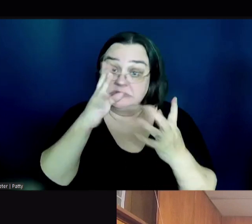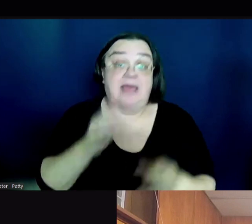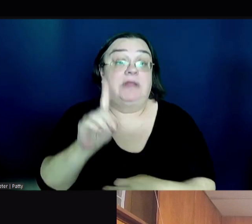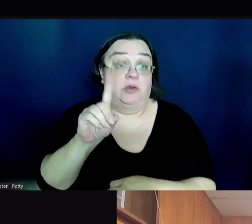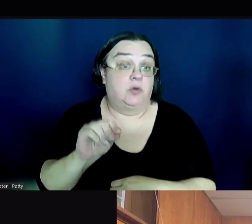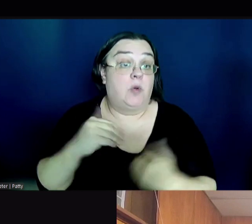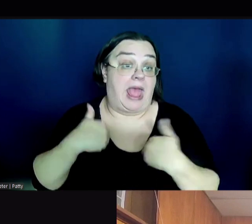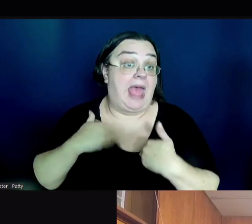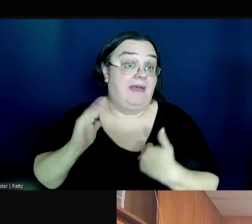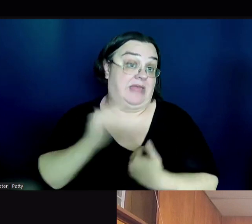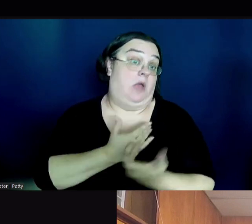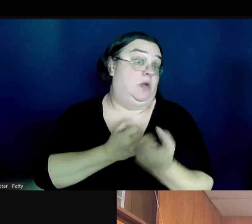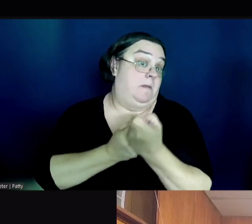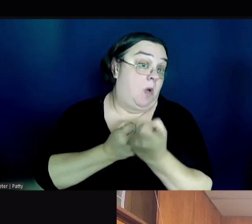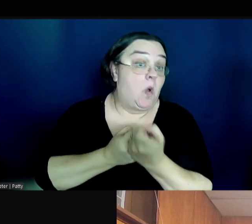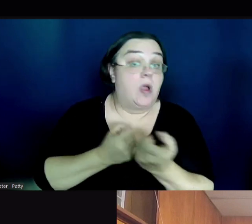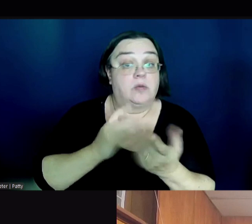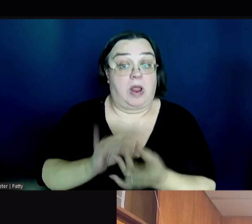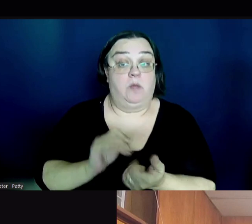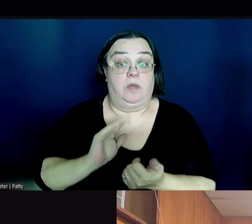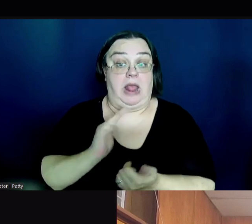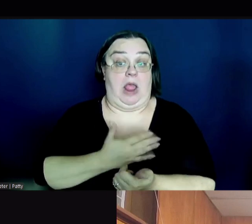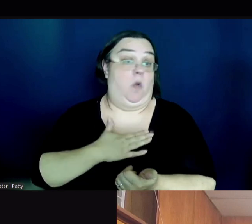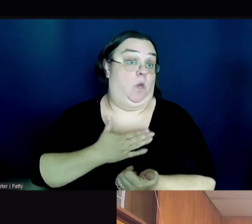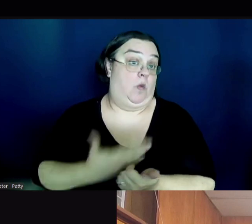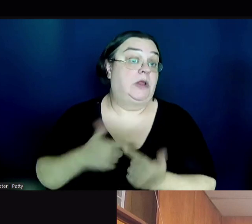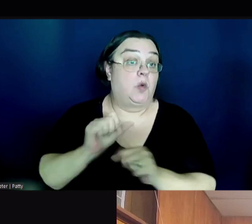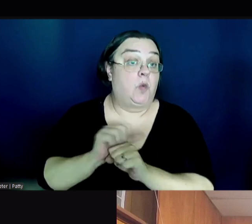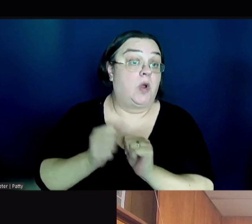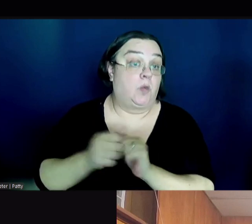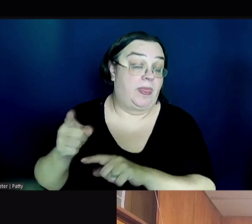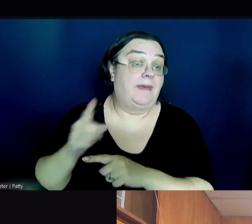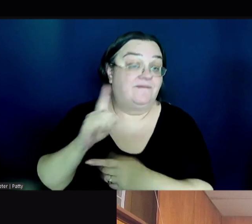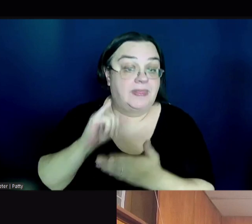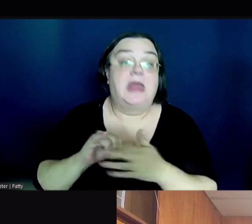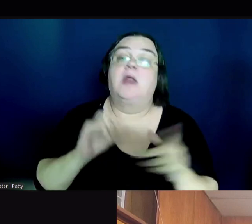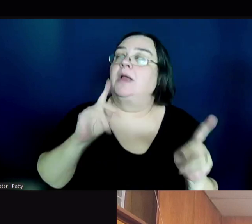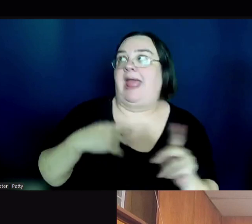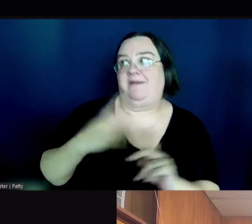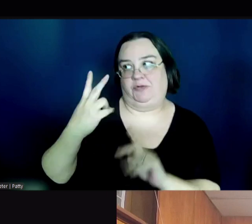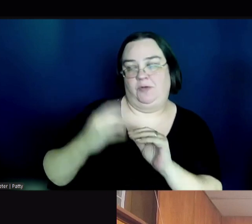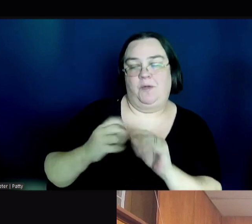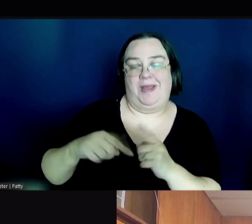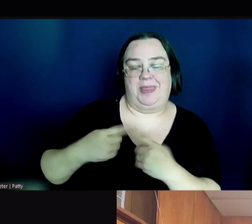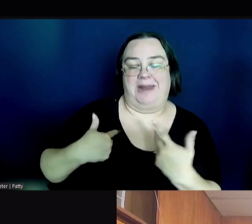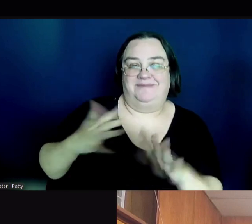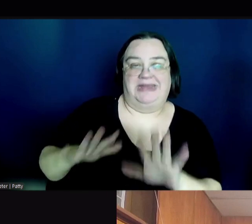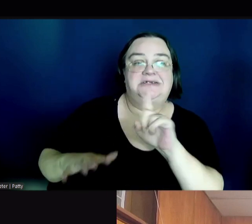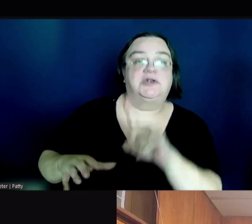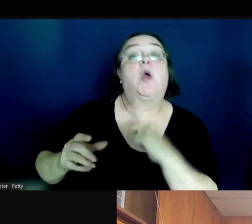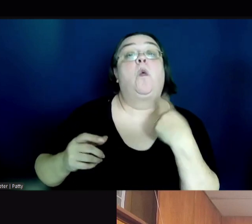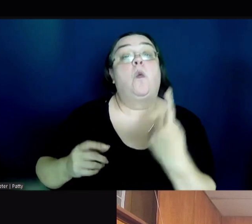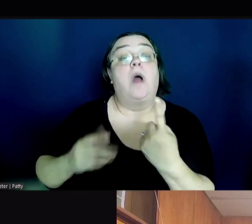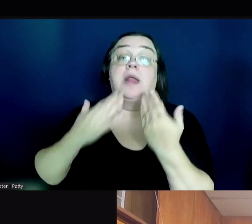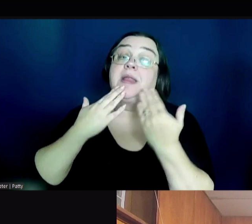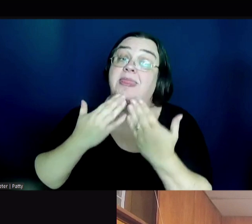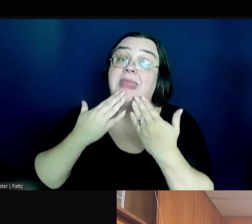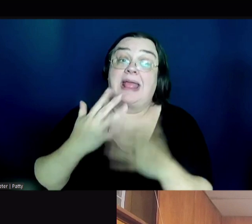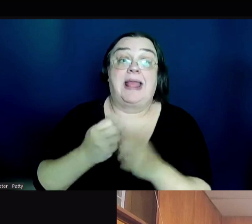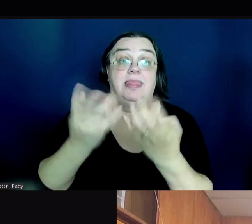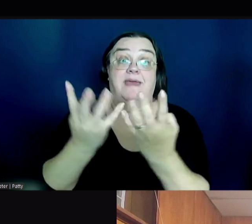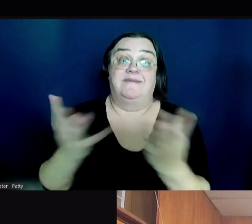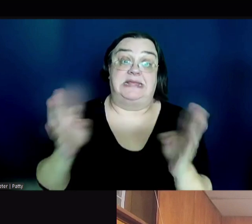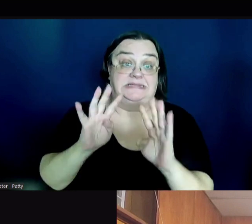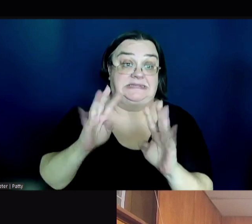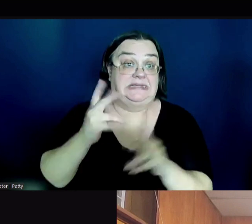our willingness to work with Capital Bike Share. Great. I have two more and then I'm done. Yeah. One, thank you for getting the fencing taken care of